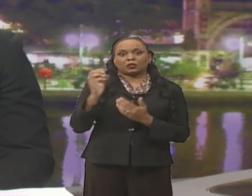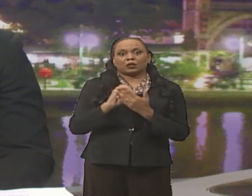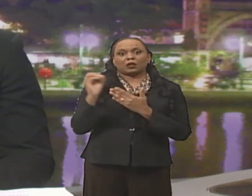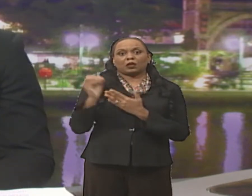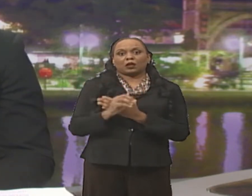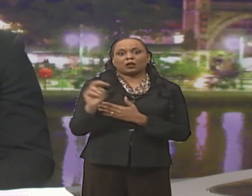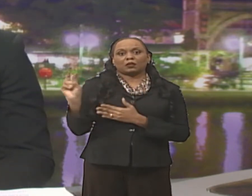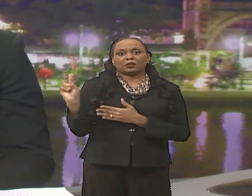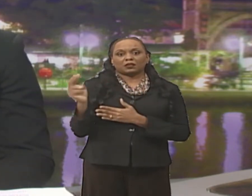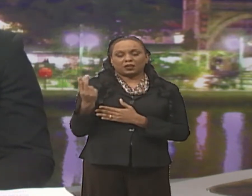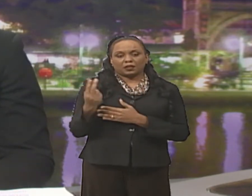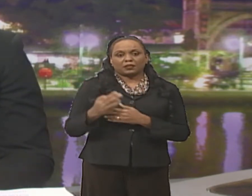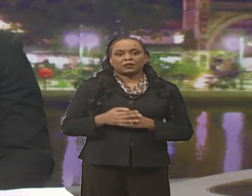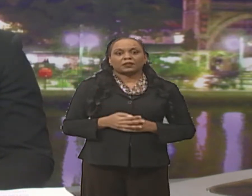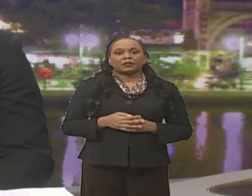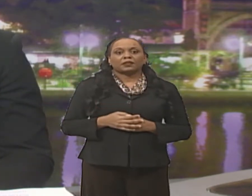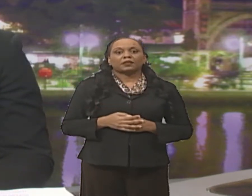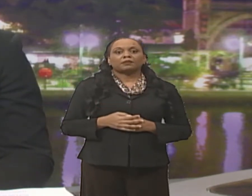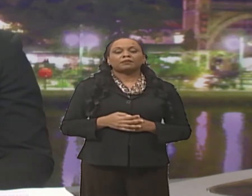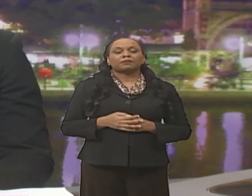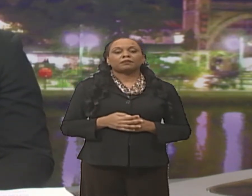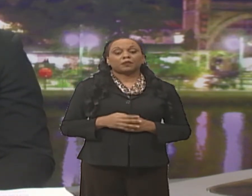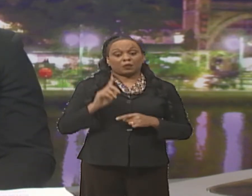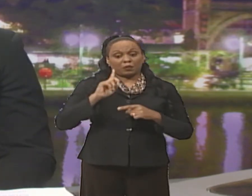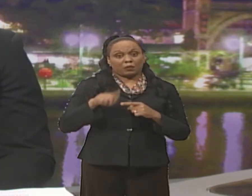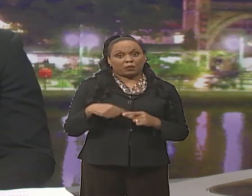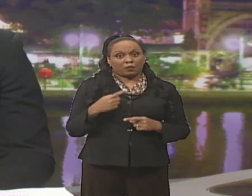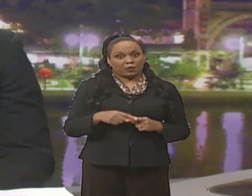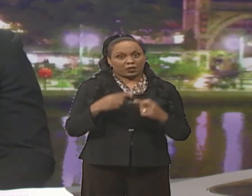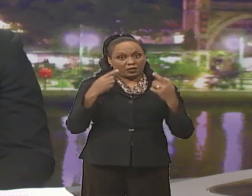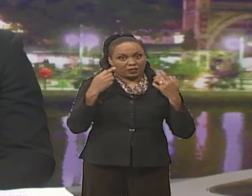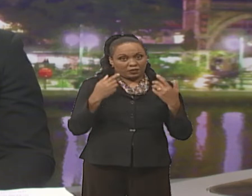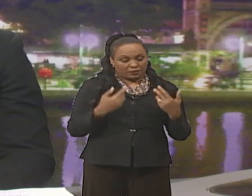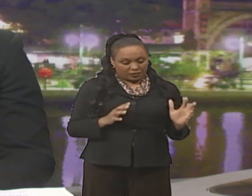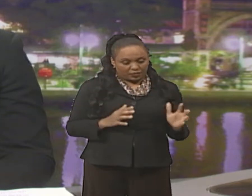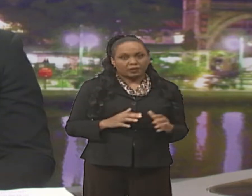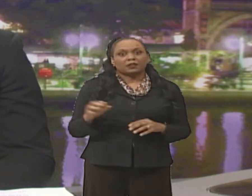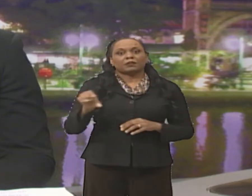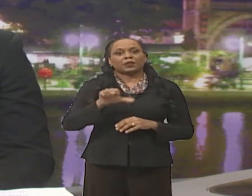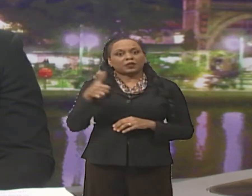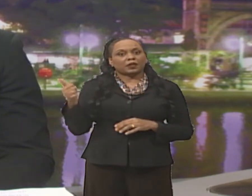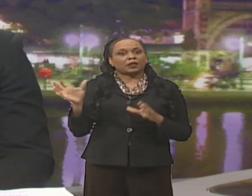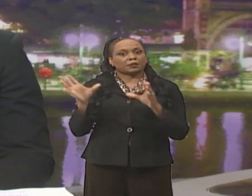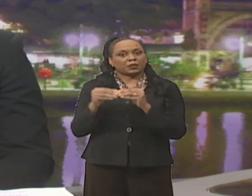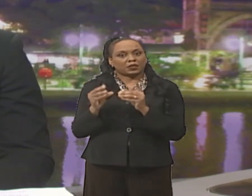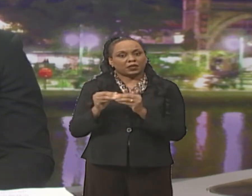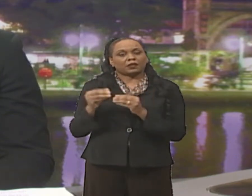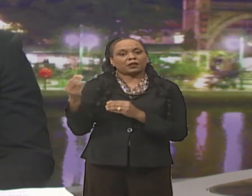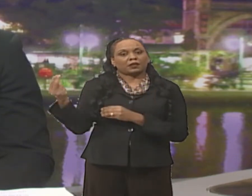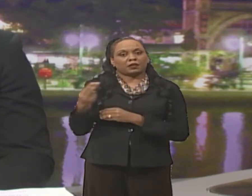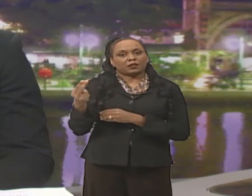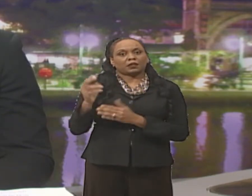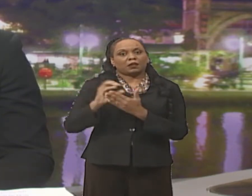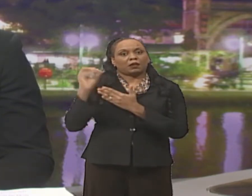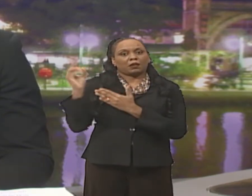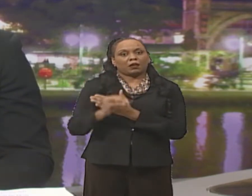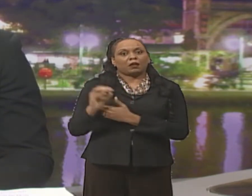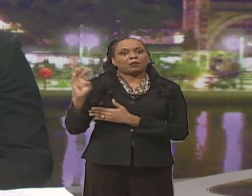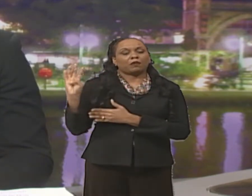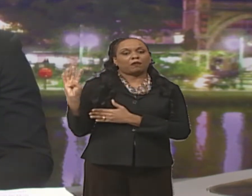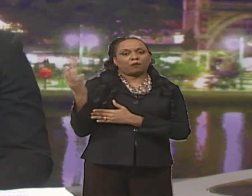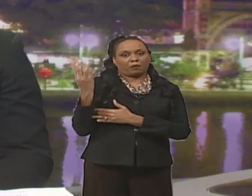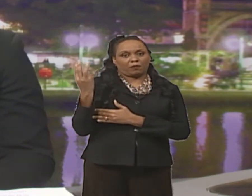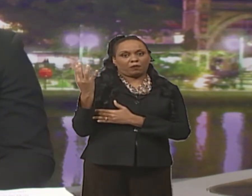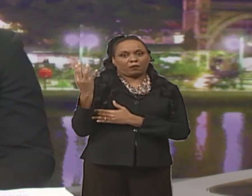2nd at the Ivan Herwood Parish Center in Christchurch. This will be followed by another meeting on Thursday, October 4th with the House of Clergy at